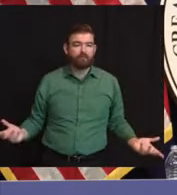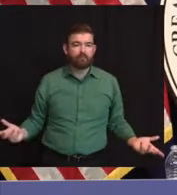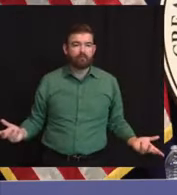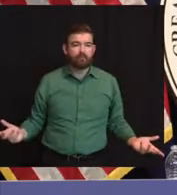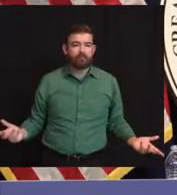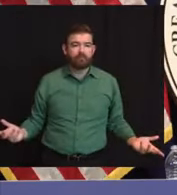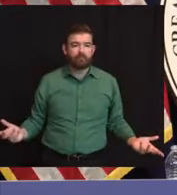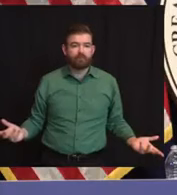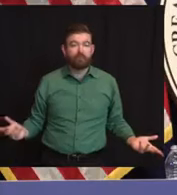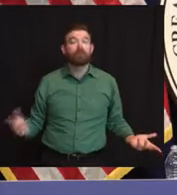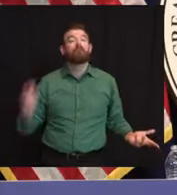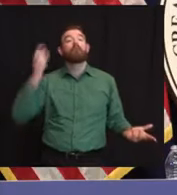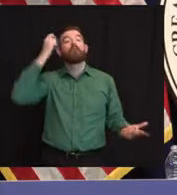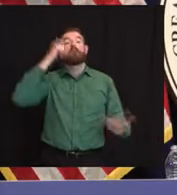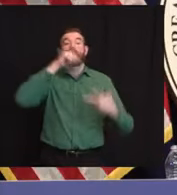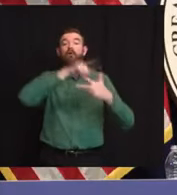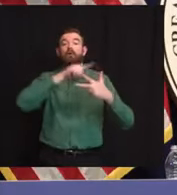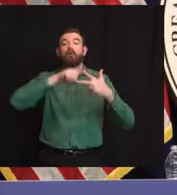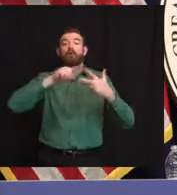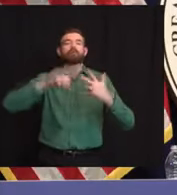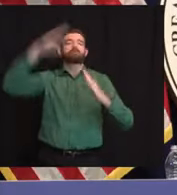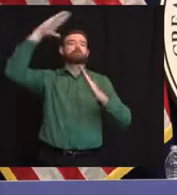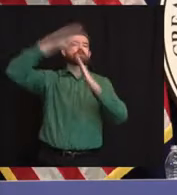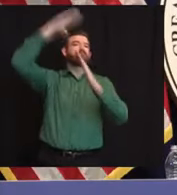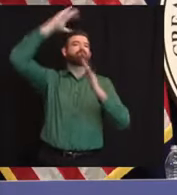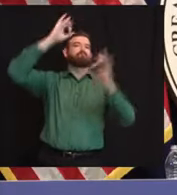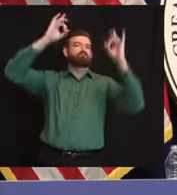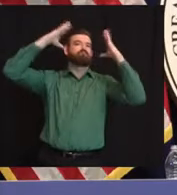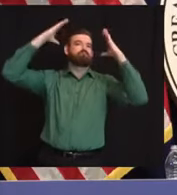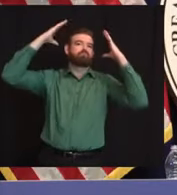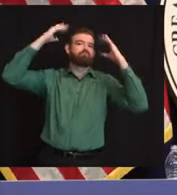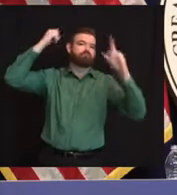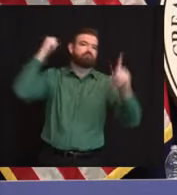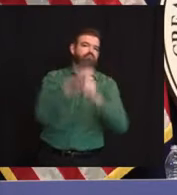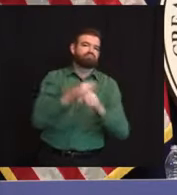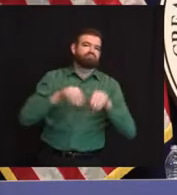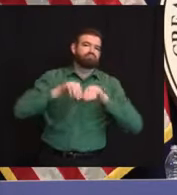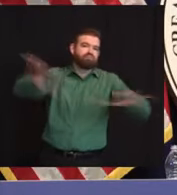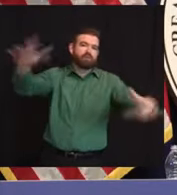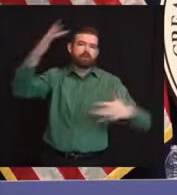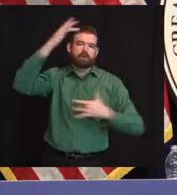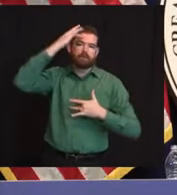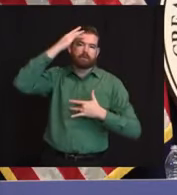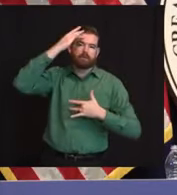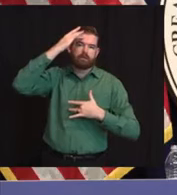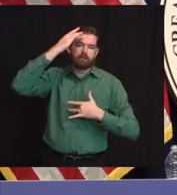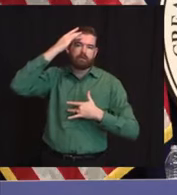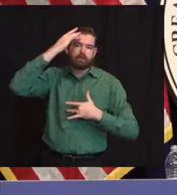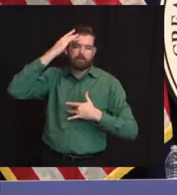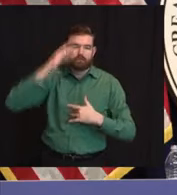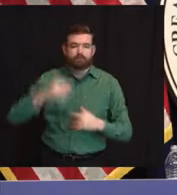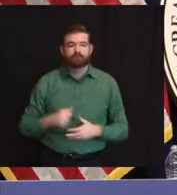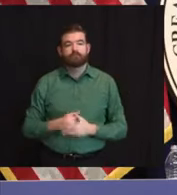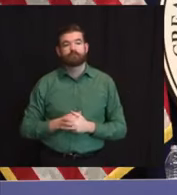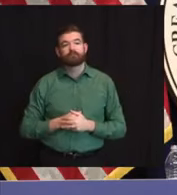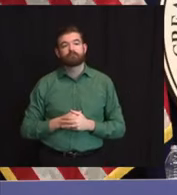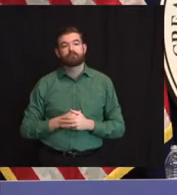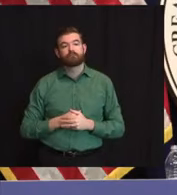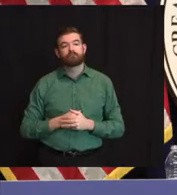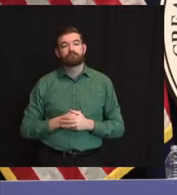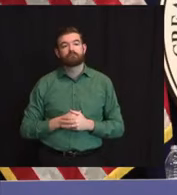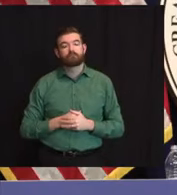Please, Ian. Governor, you said you are concerned about people of color and possibly Latinx people being overrepresented in